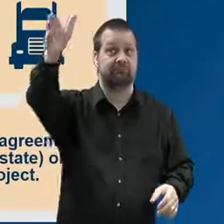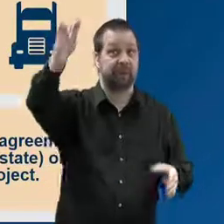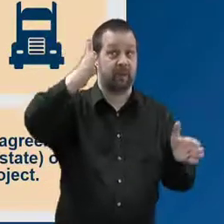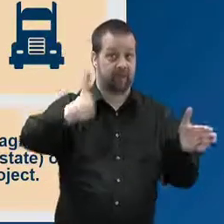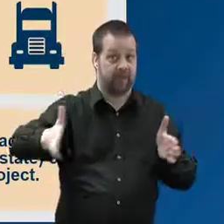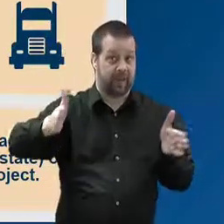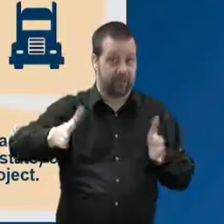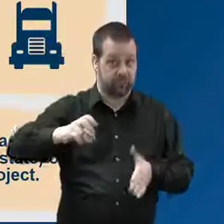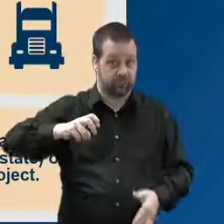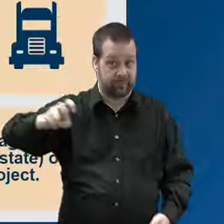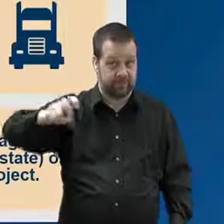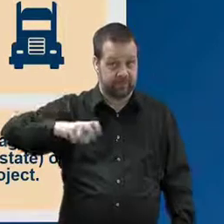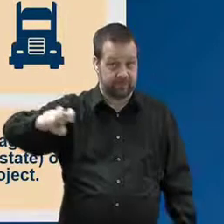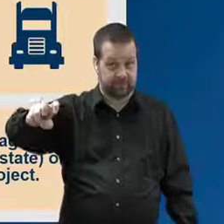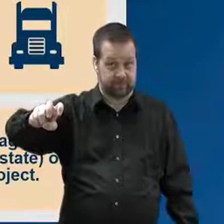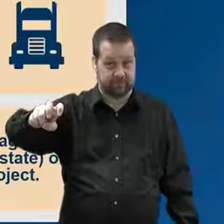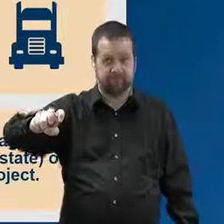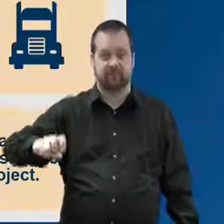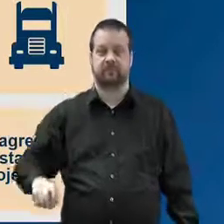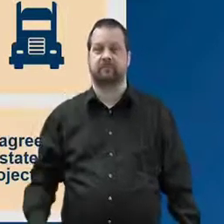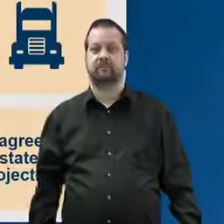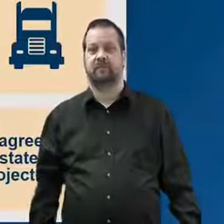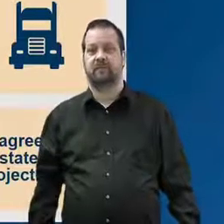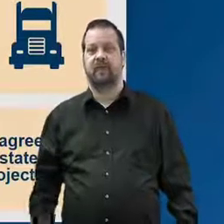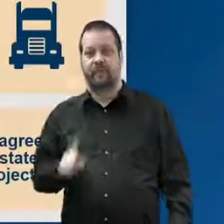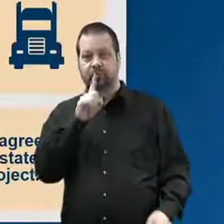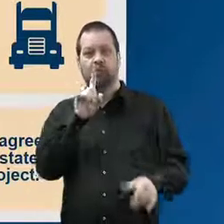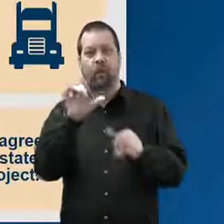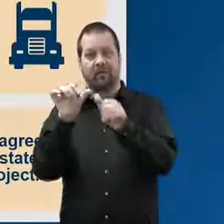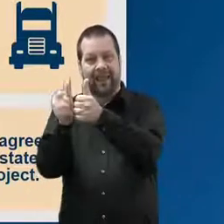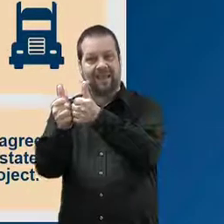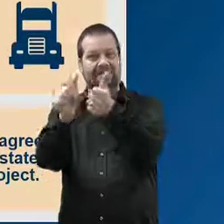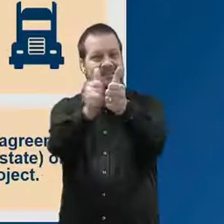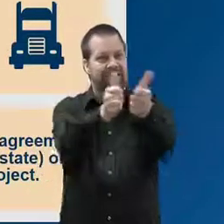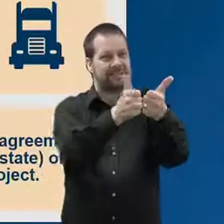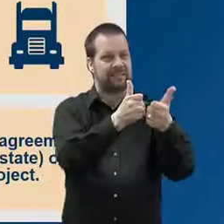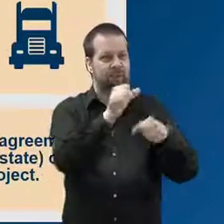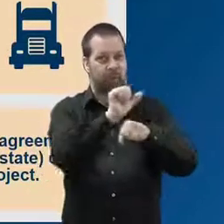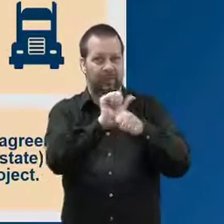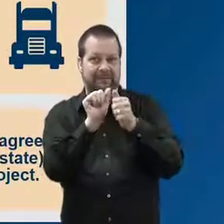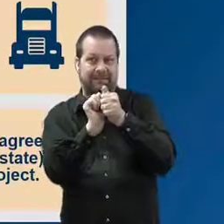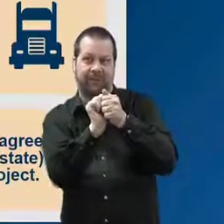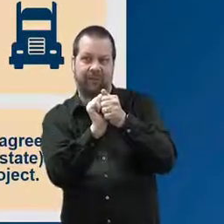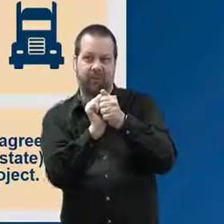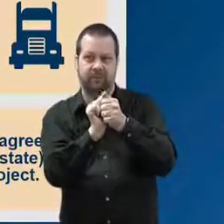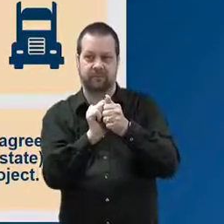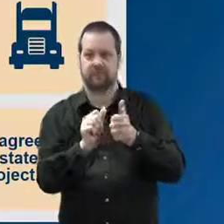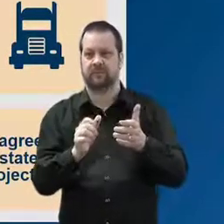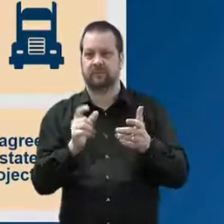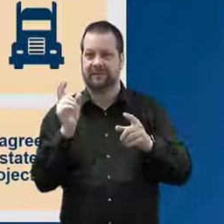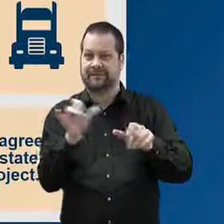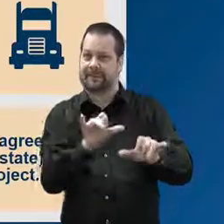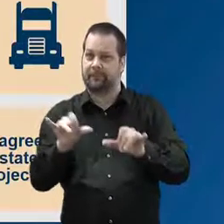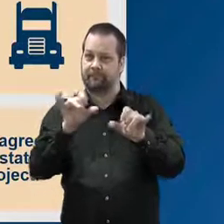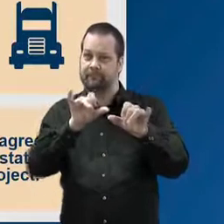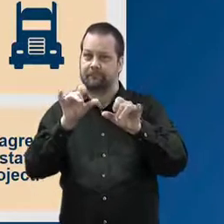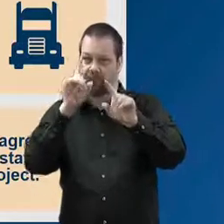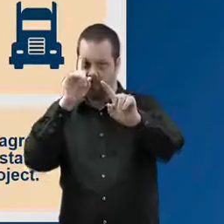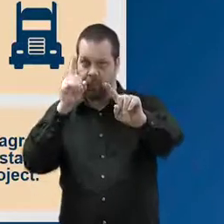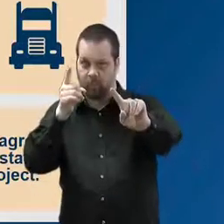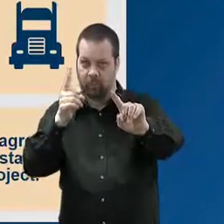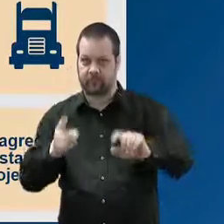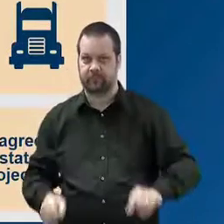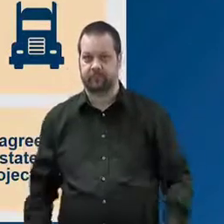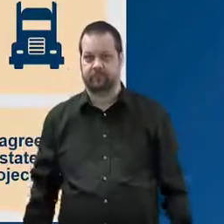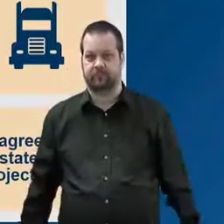are working towards the same goal. The Rural TIP is a part of the Statewide Transportation Improvement Program, also known as the